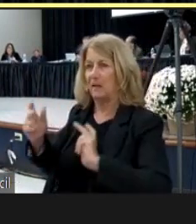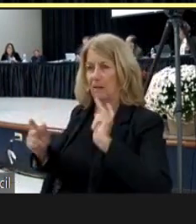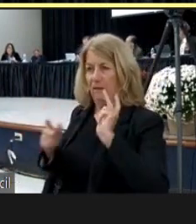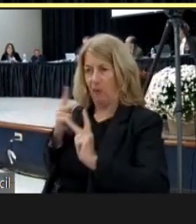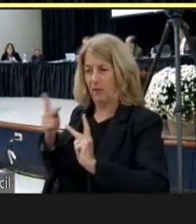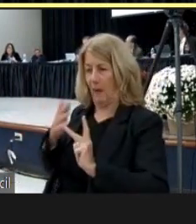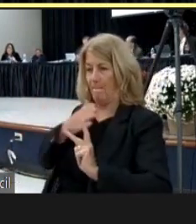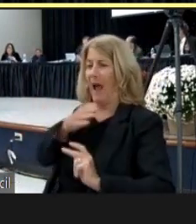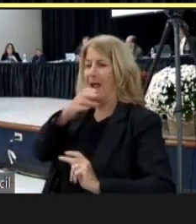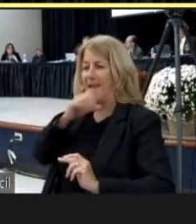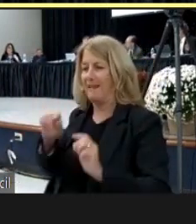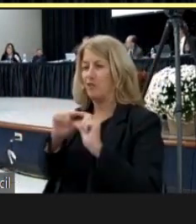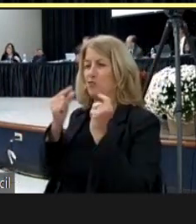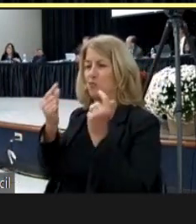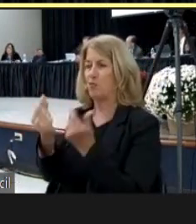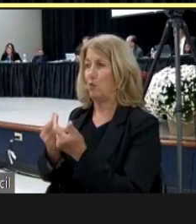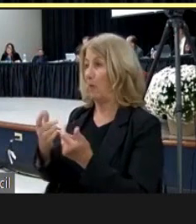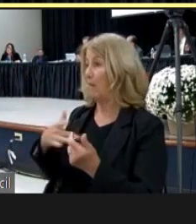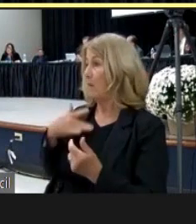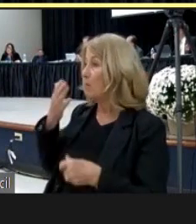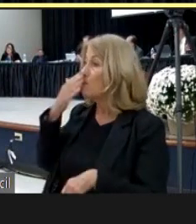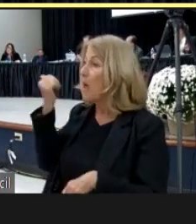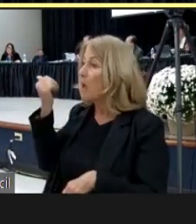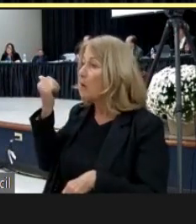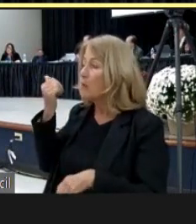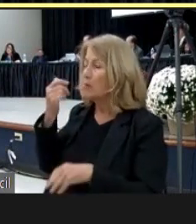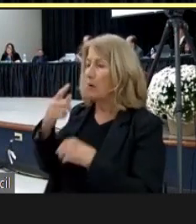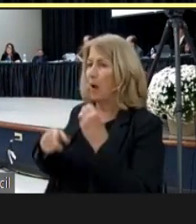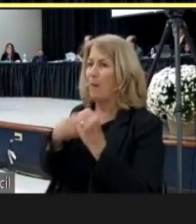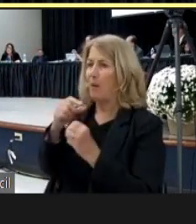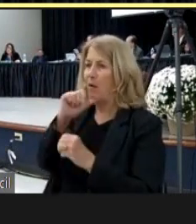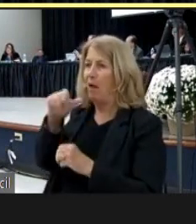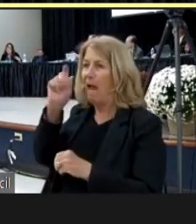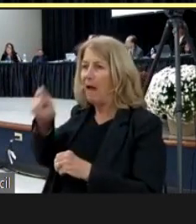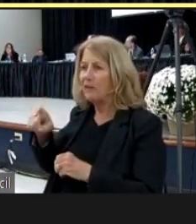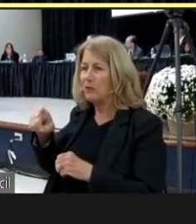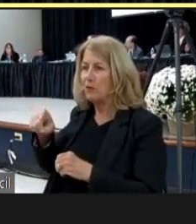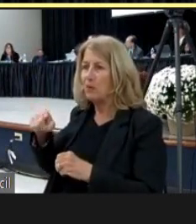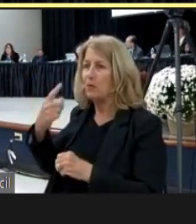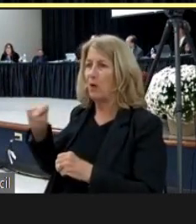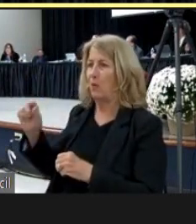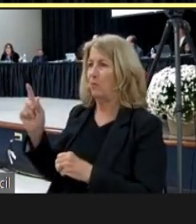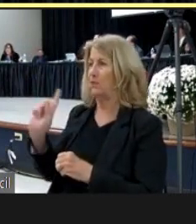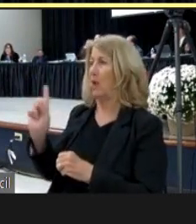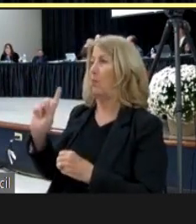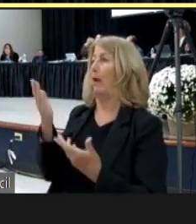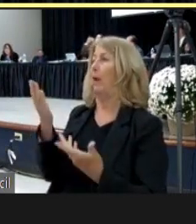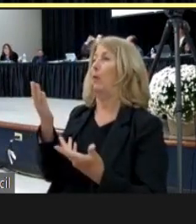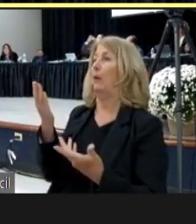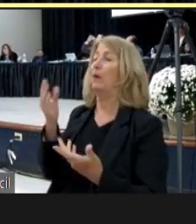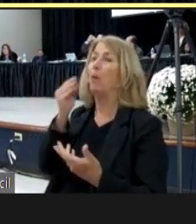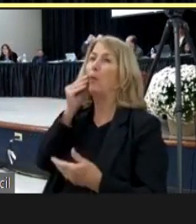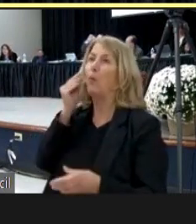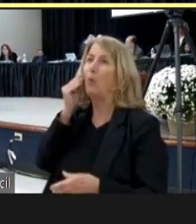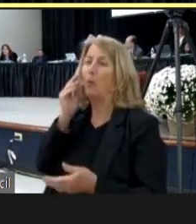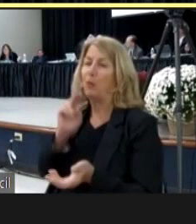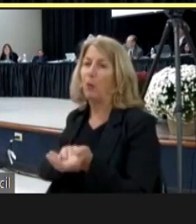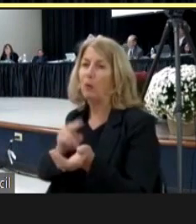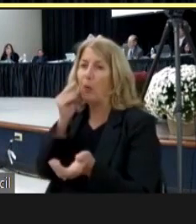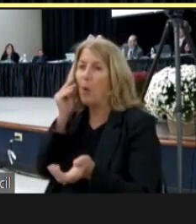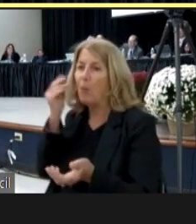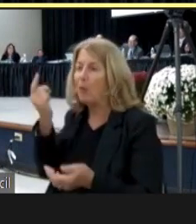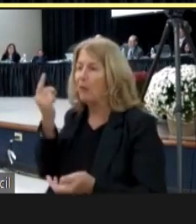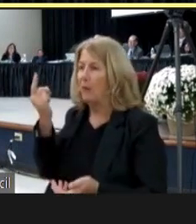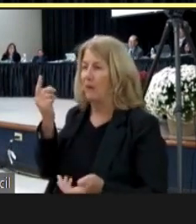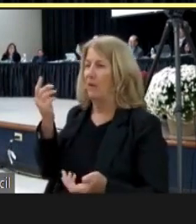feel better about not having to go somewhere in a home or something like that. And Put me also makes somewhere. it